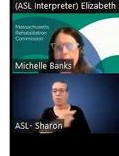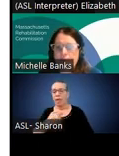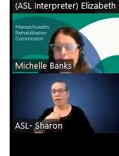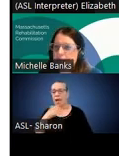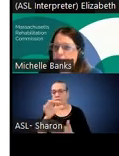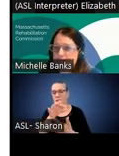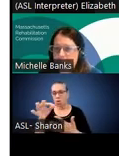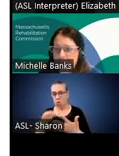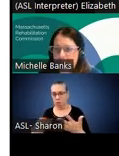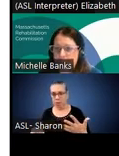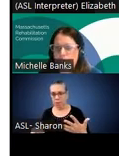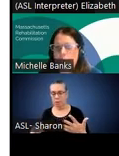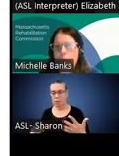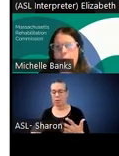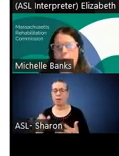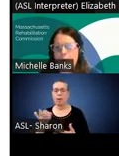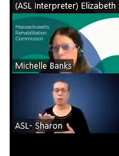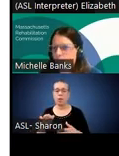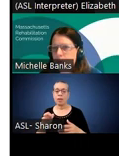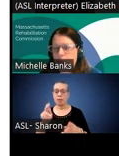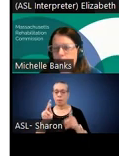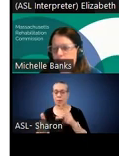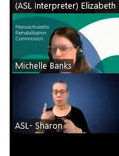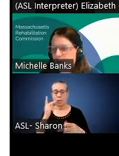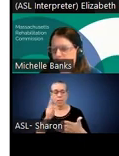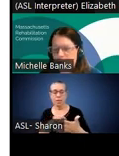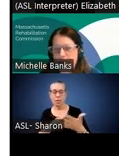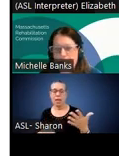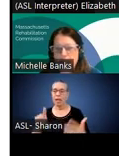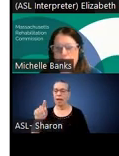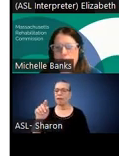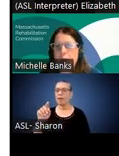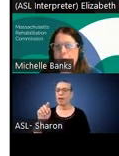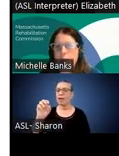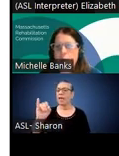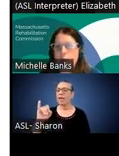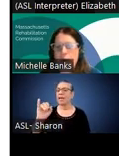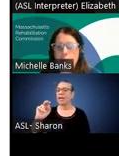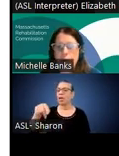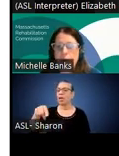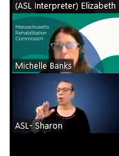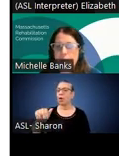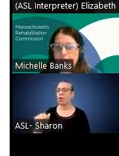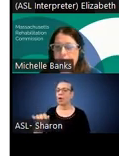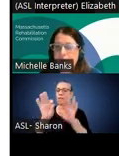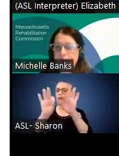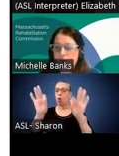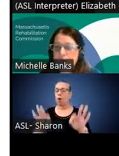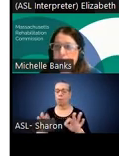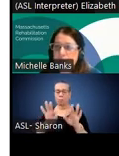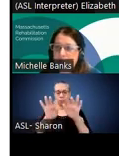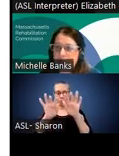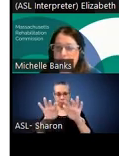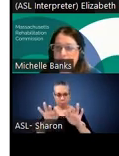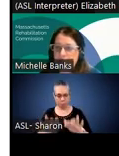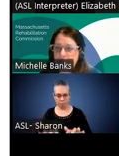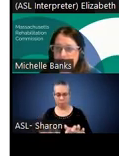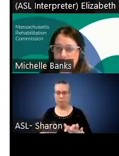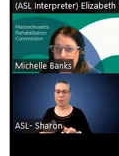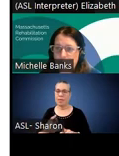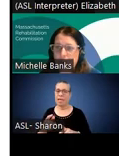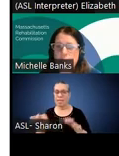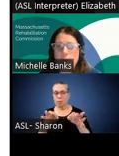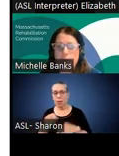folks identify themselves through our inquiry form or calling us, we try and really explain that choice to them and